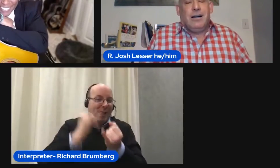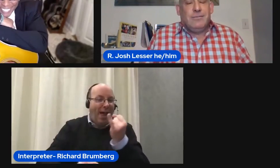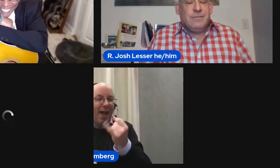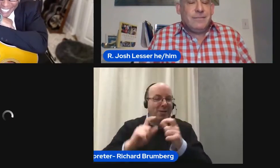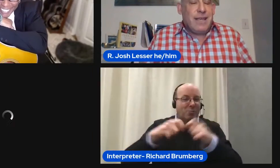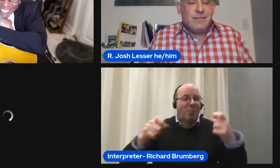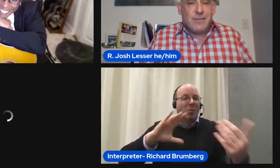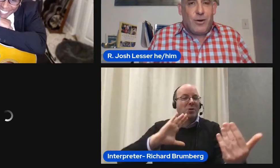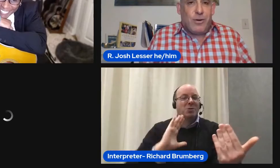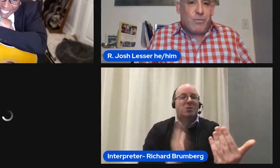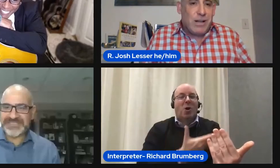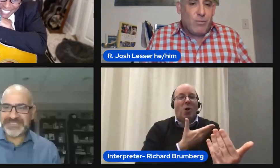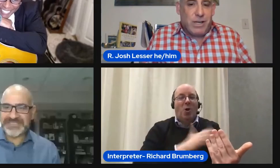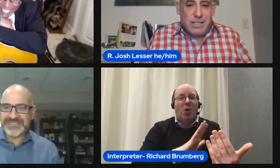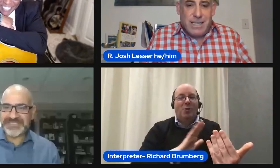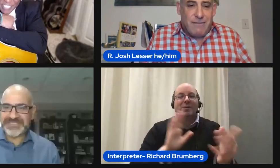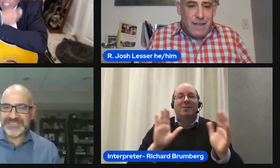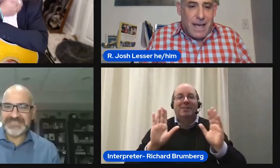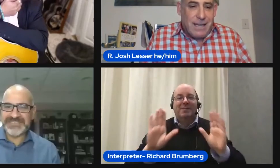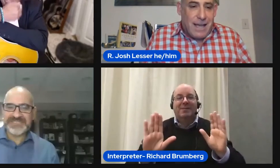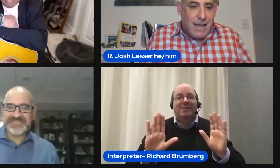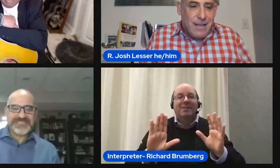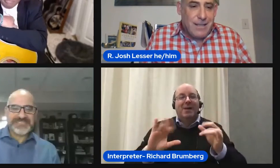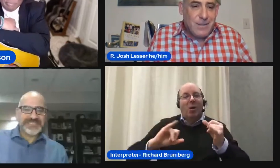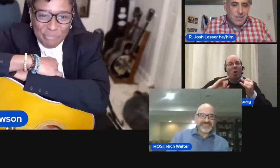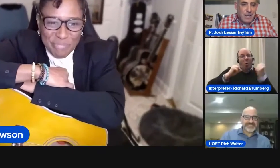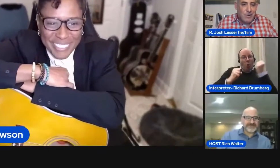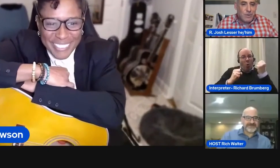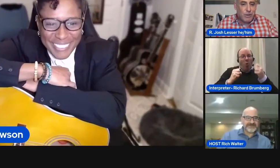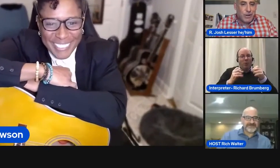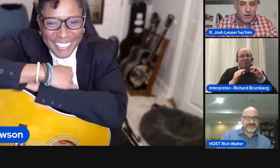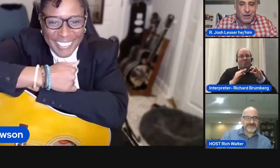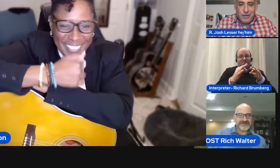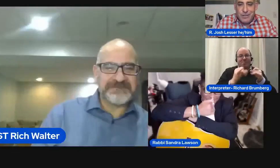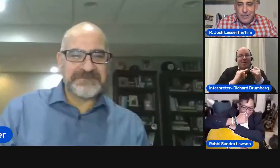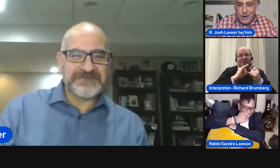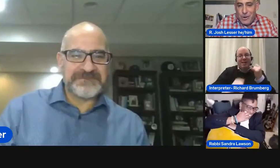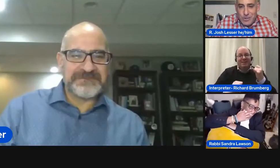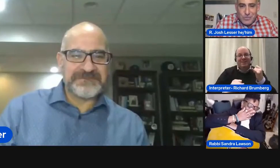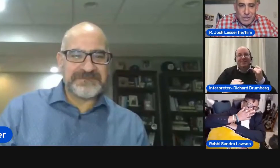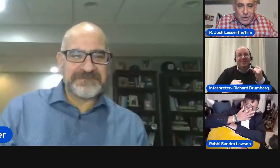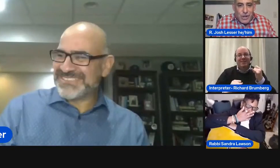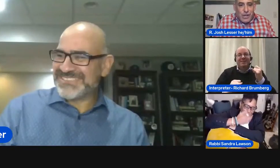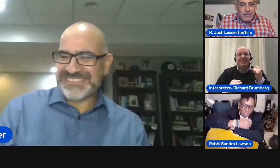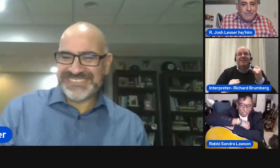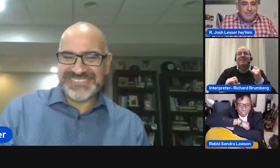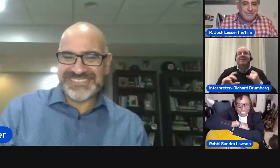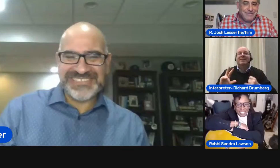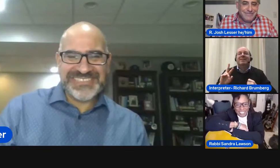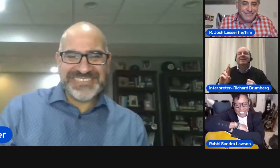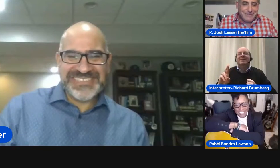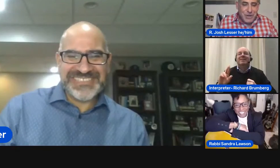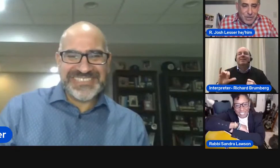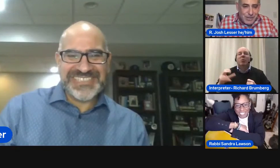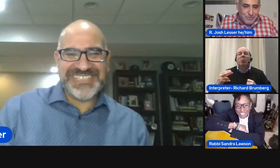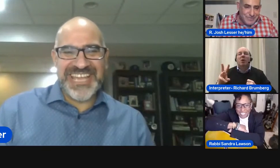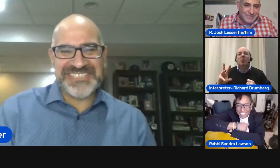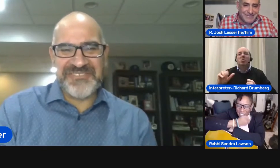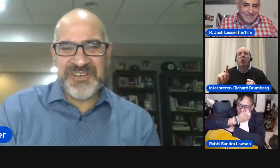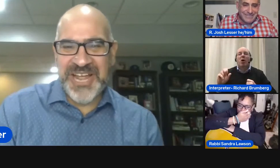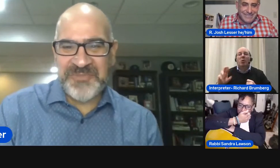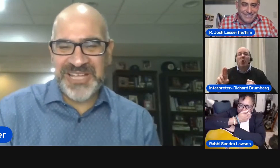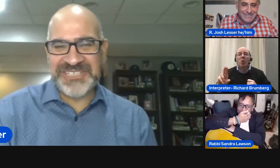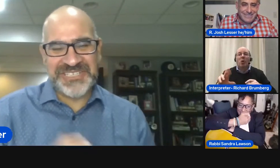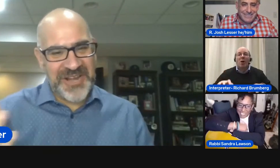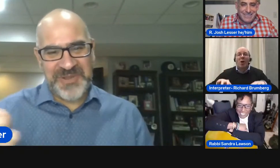that's great. And so I want to save that as we bring our host Richard on. Hi, Richard. Welcome.